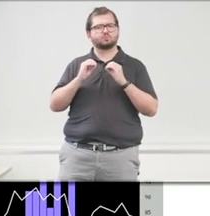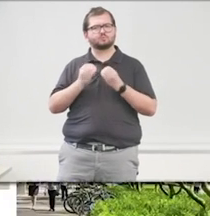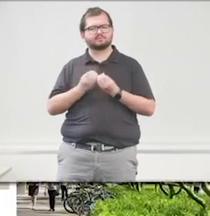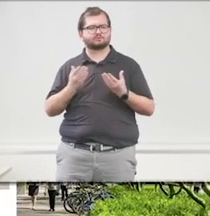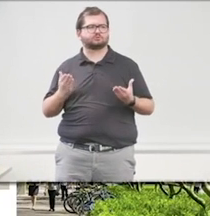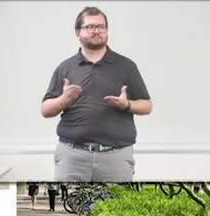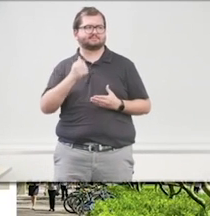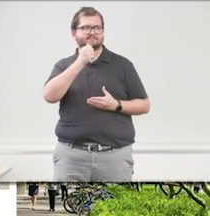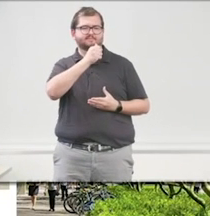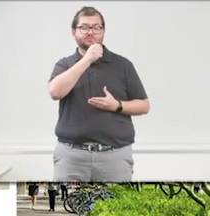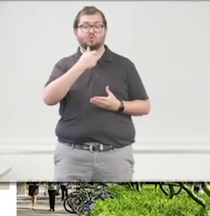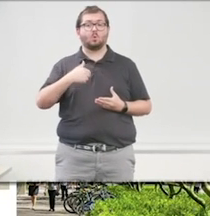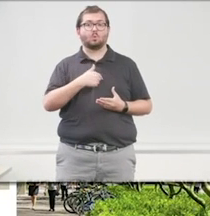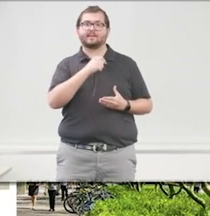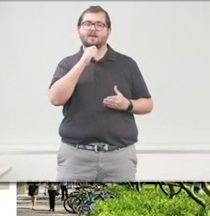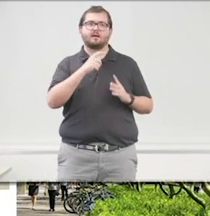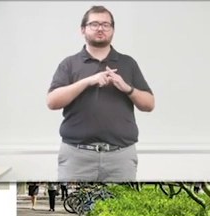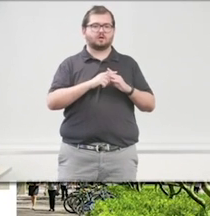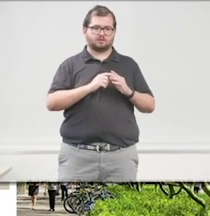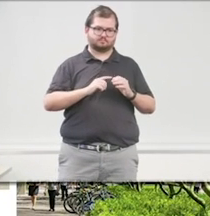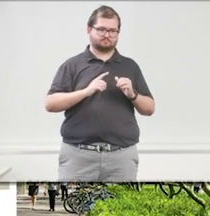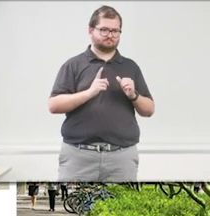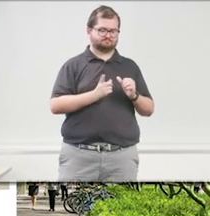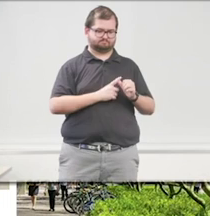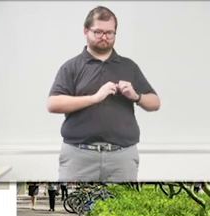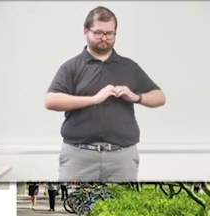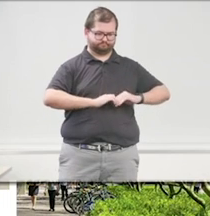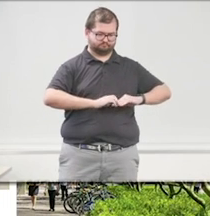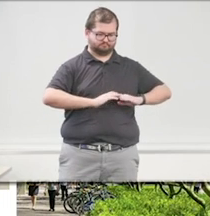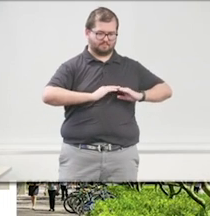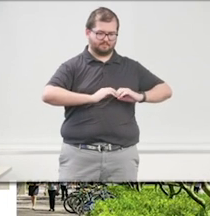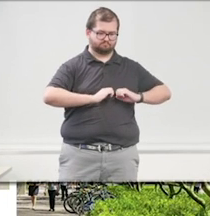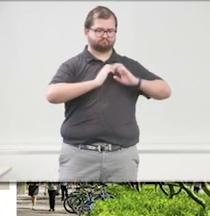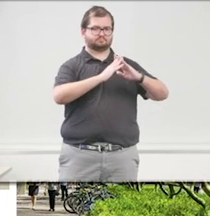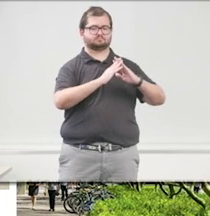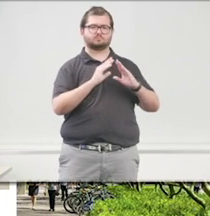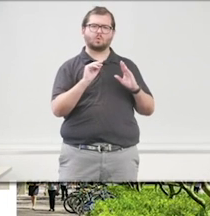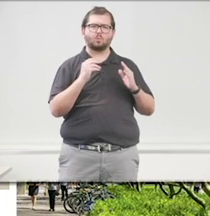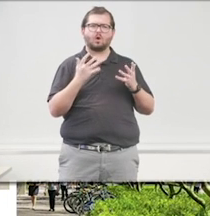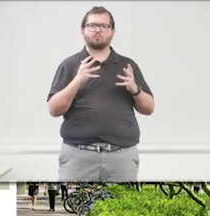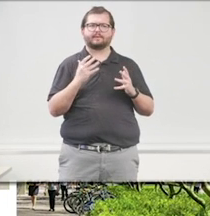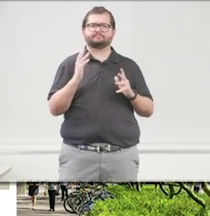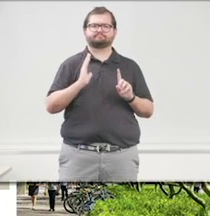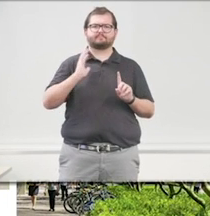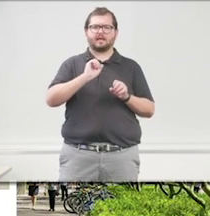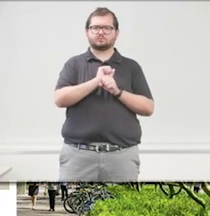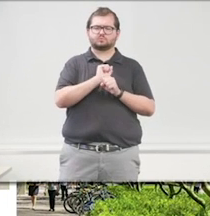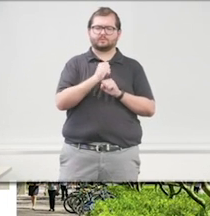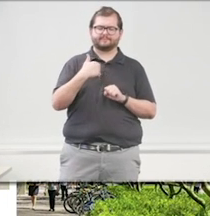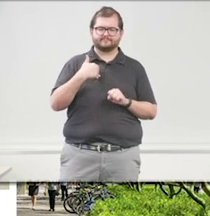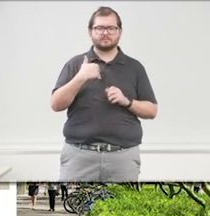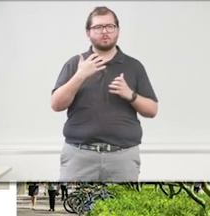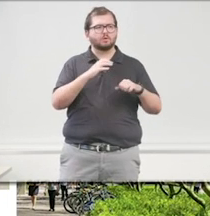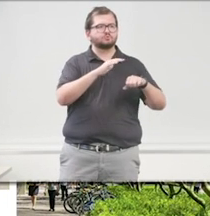we weren't starting from scratch. We wanted to find a way to call on all of our partners and